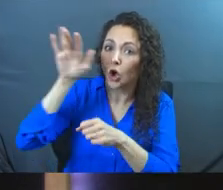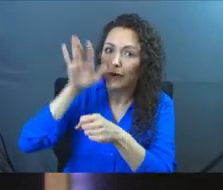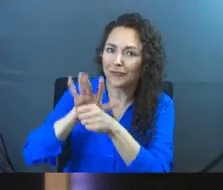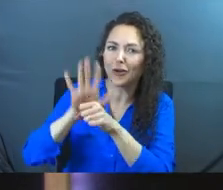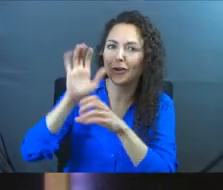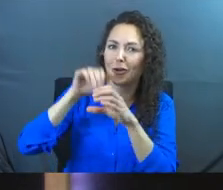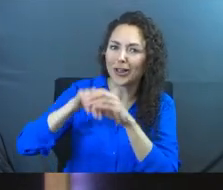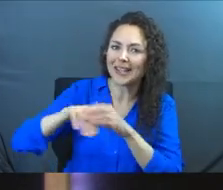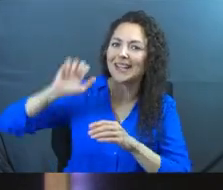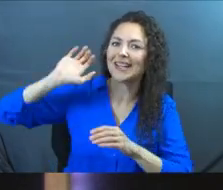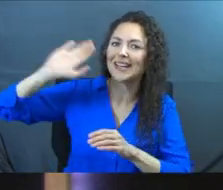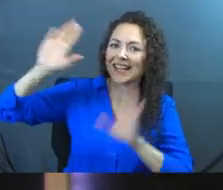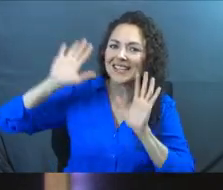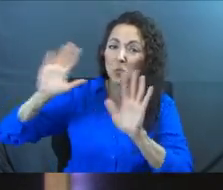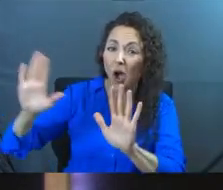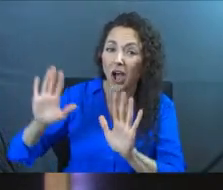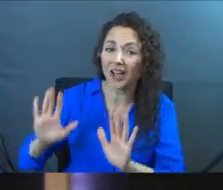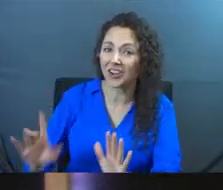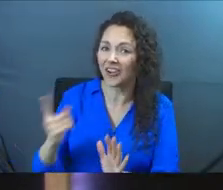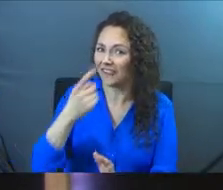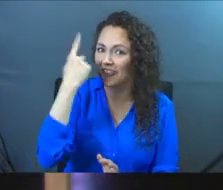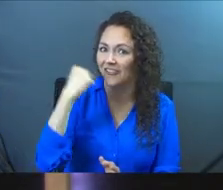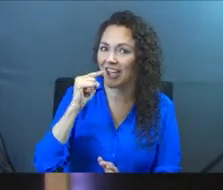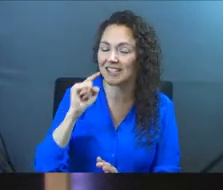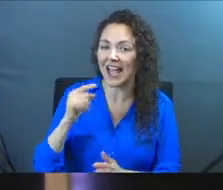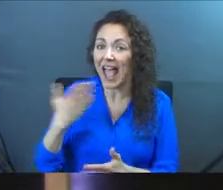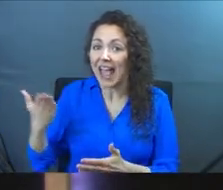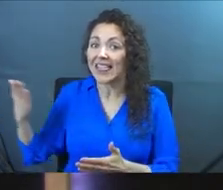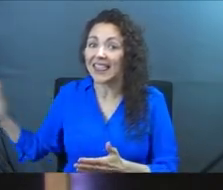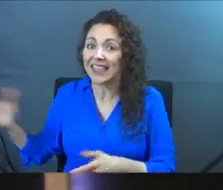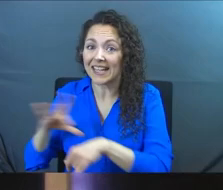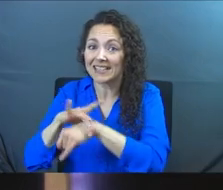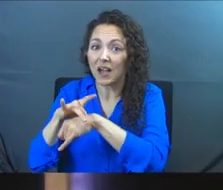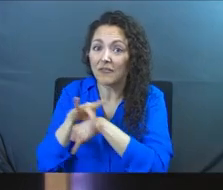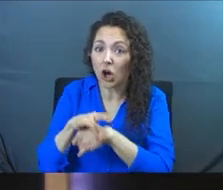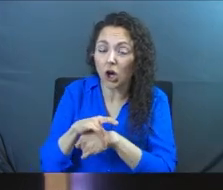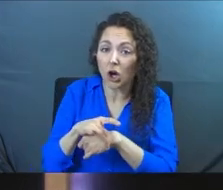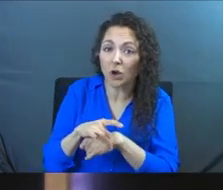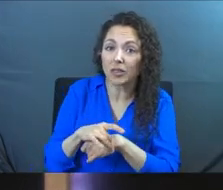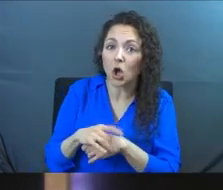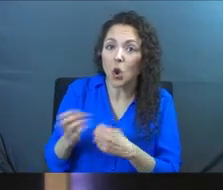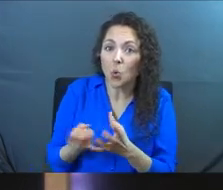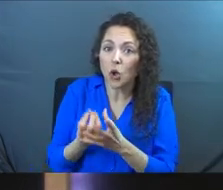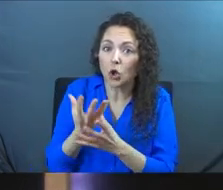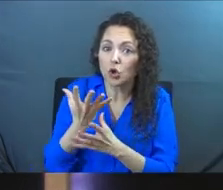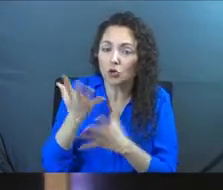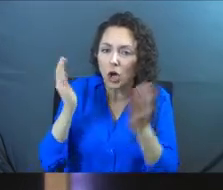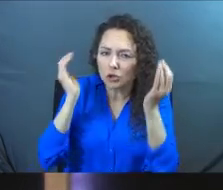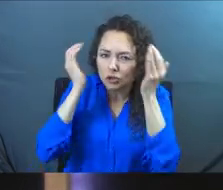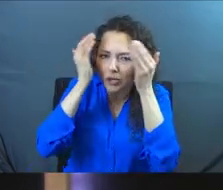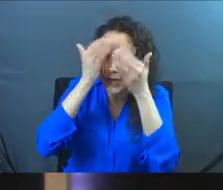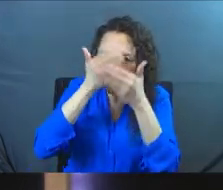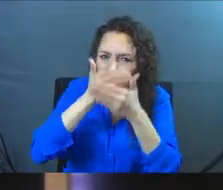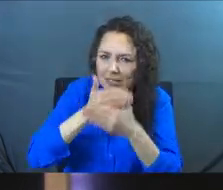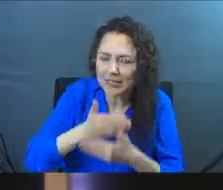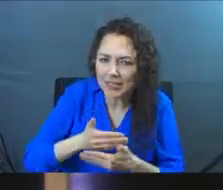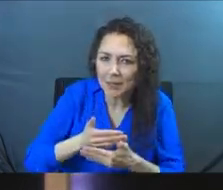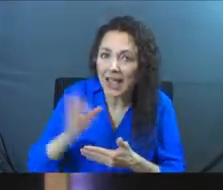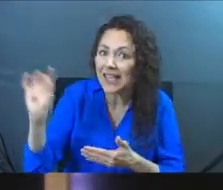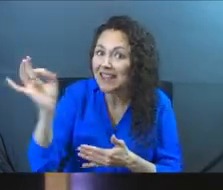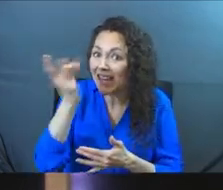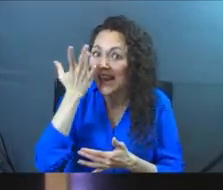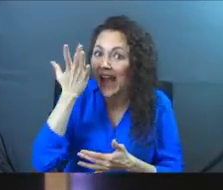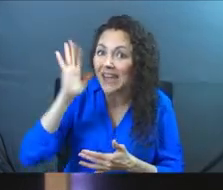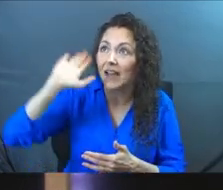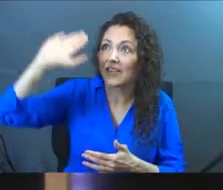of his glorious grace." I kept thinking about that song this week. When you look at Jesus, the treasure and